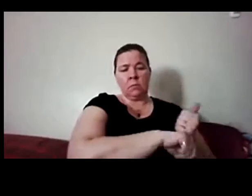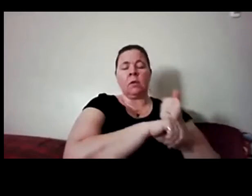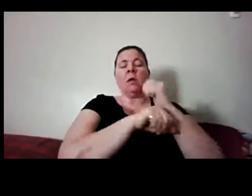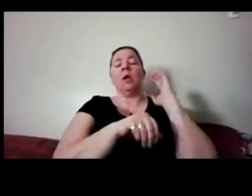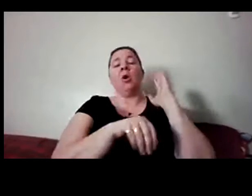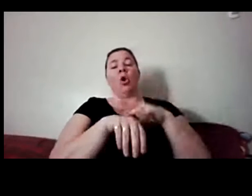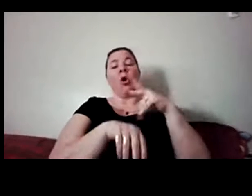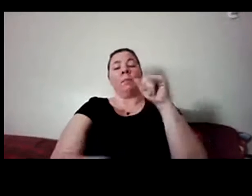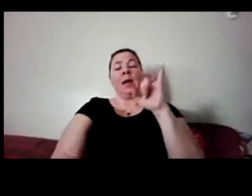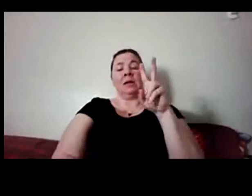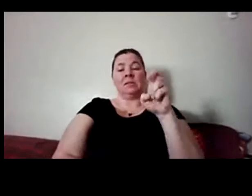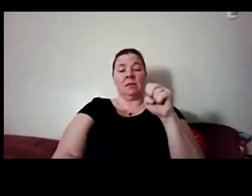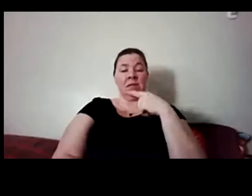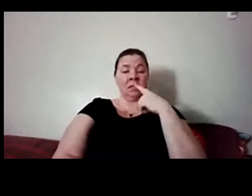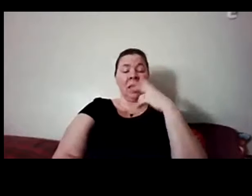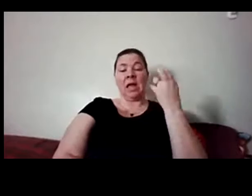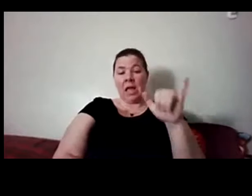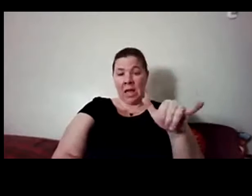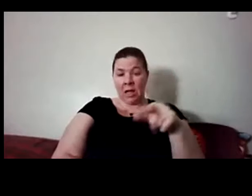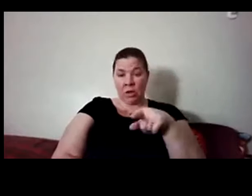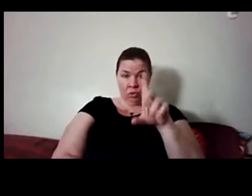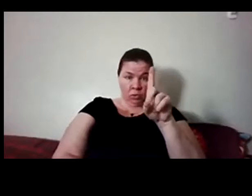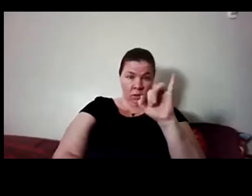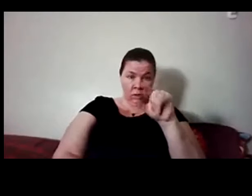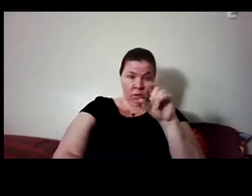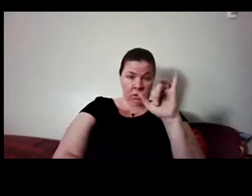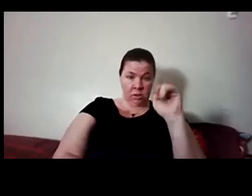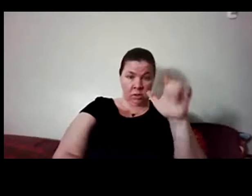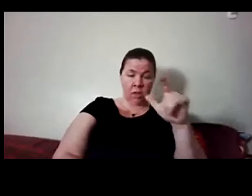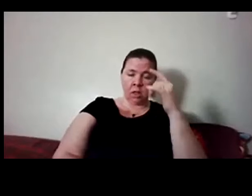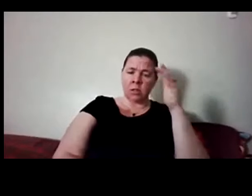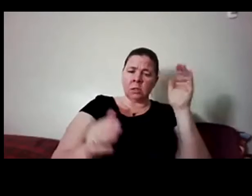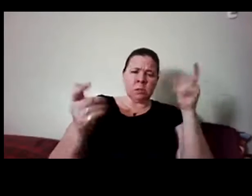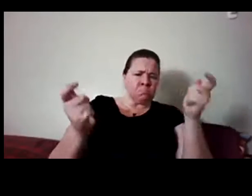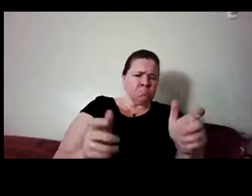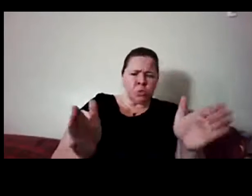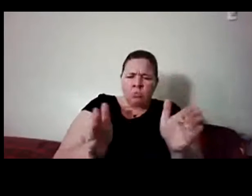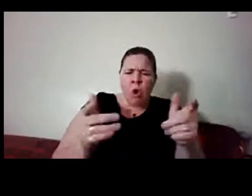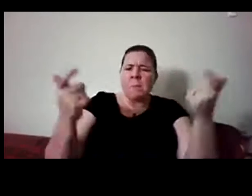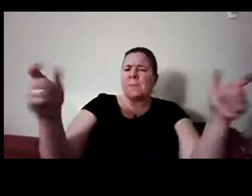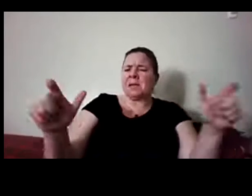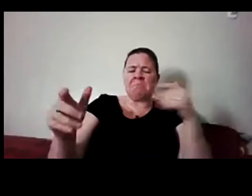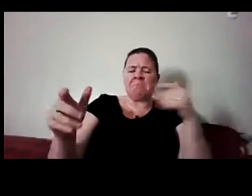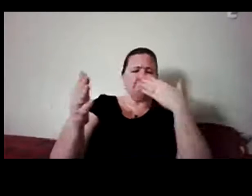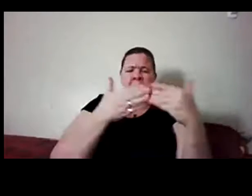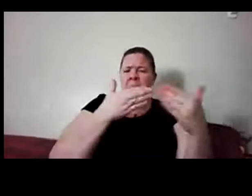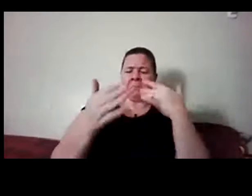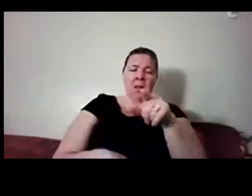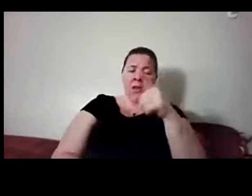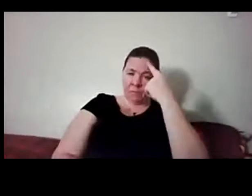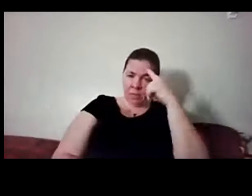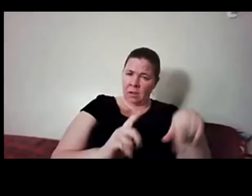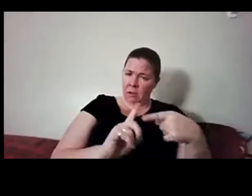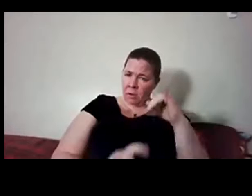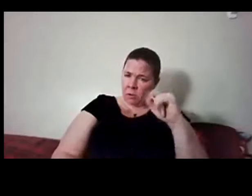saying, hey, if you're a business person, a digital business person, small, big, it doesn't matter how small, how big, if you need it, if you think about